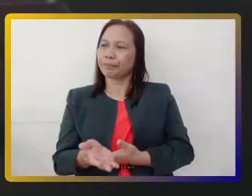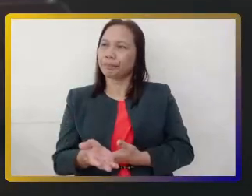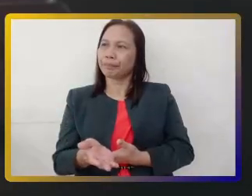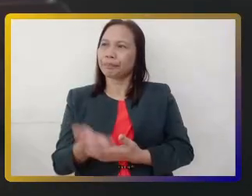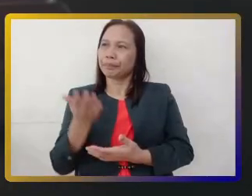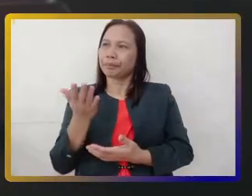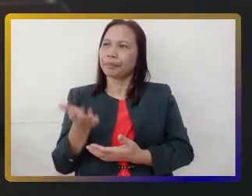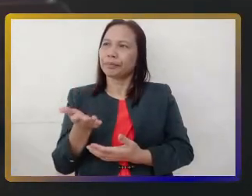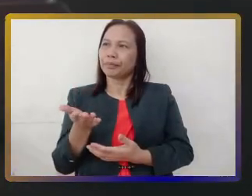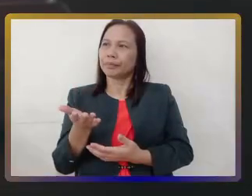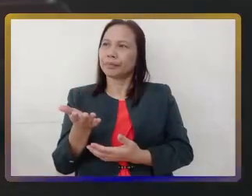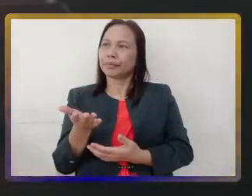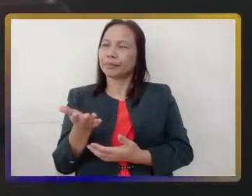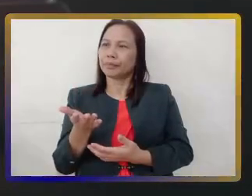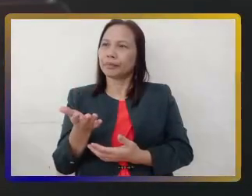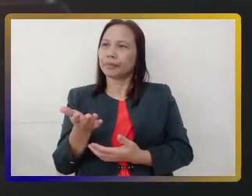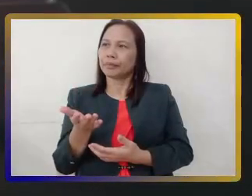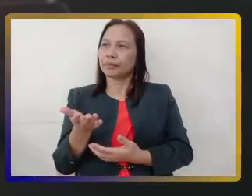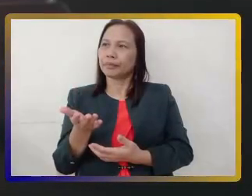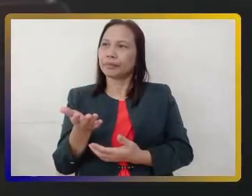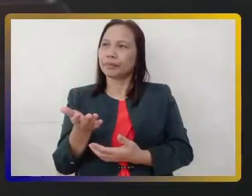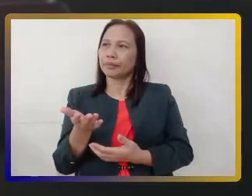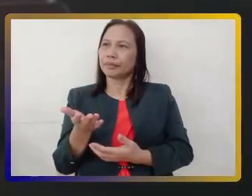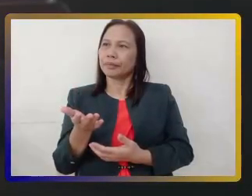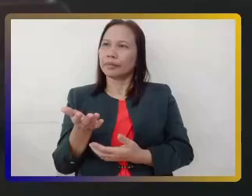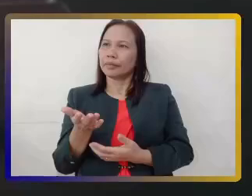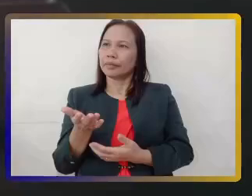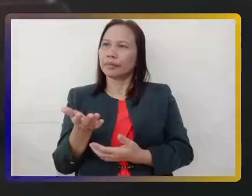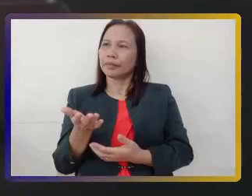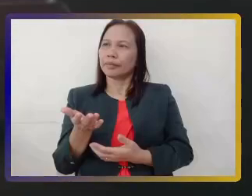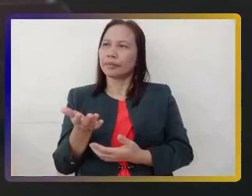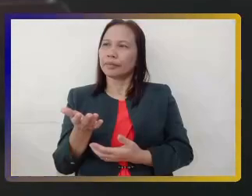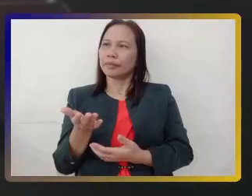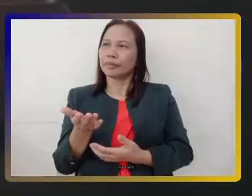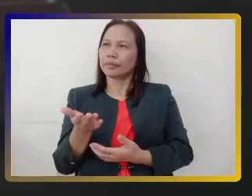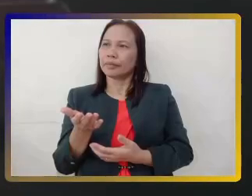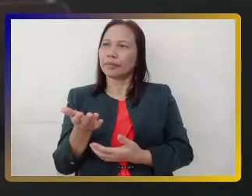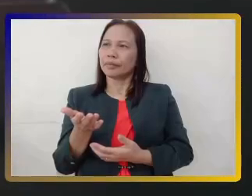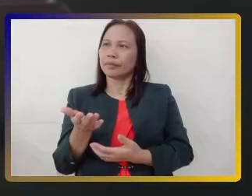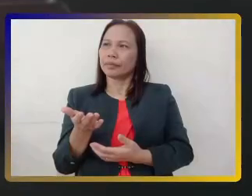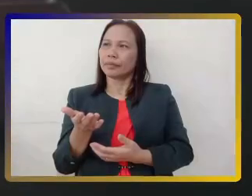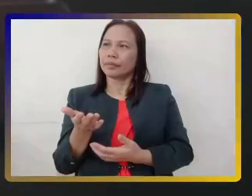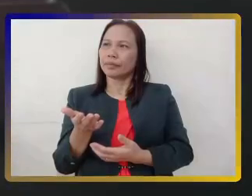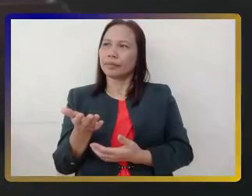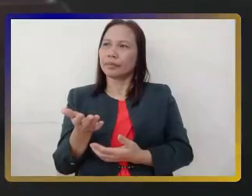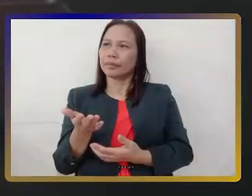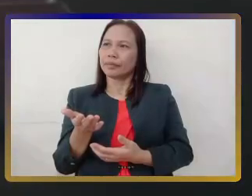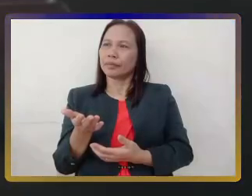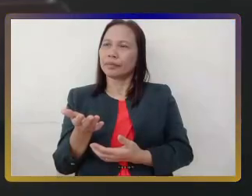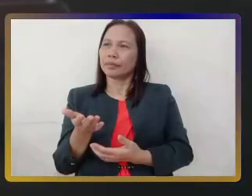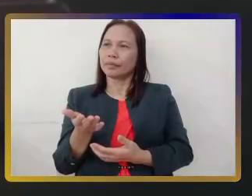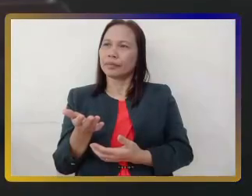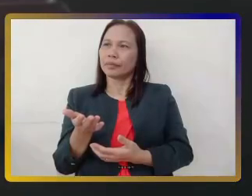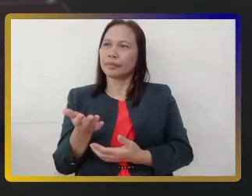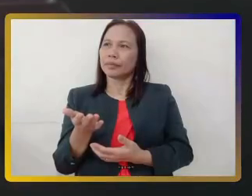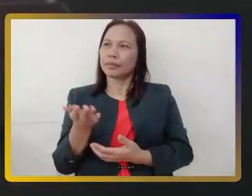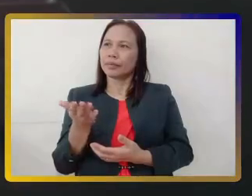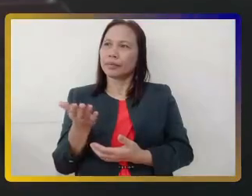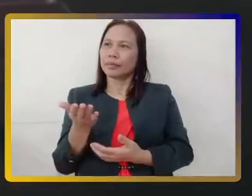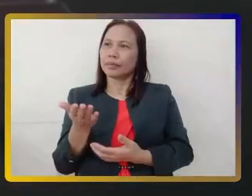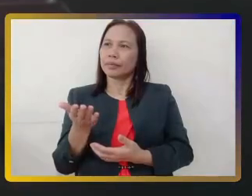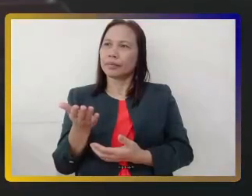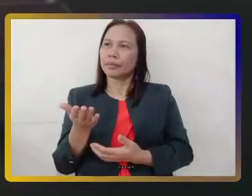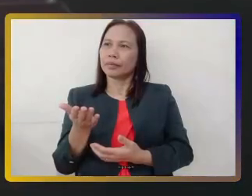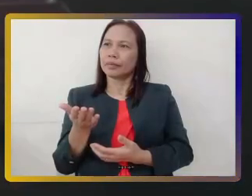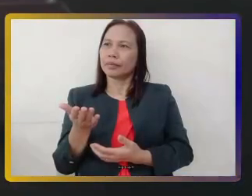deceaten all right through philosophy and Vain beware l any man